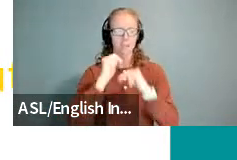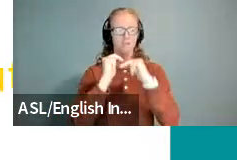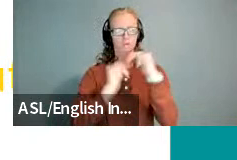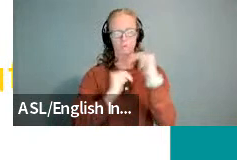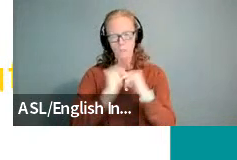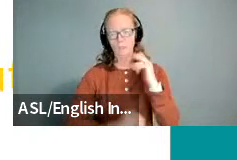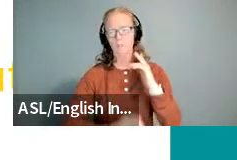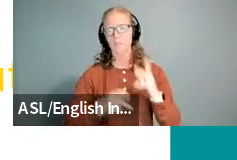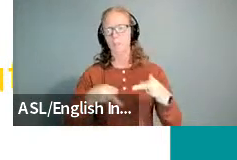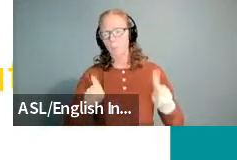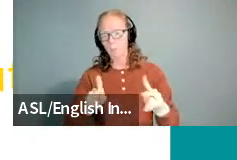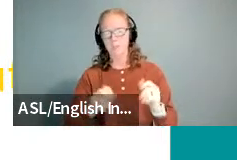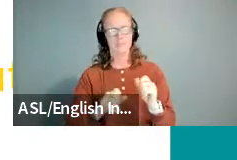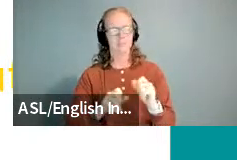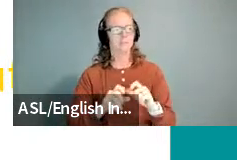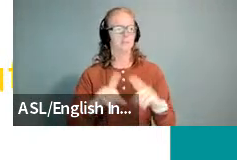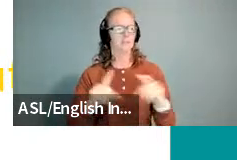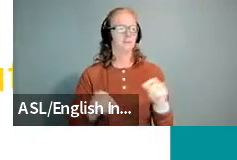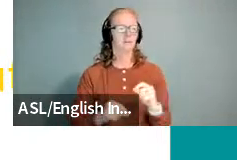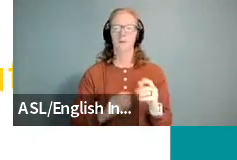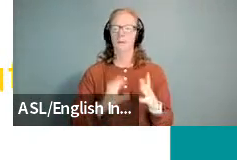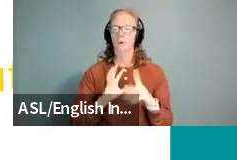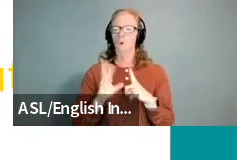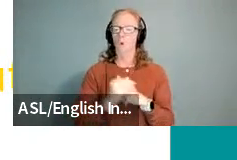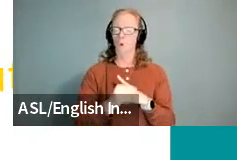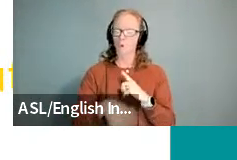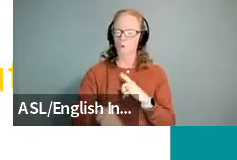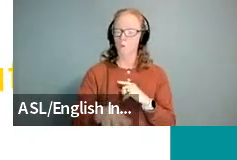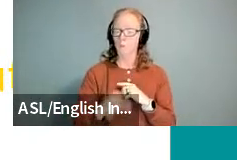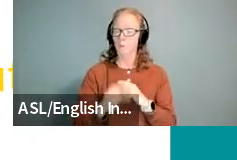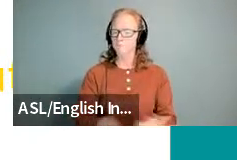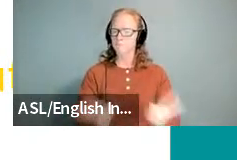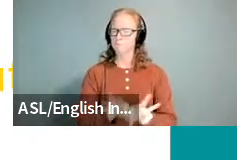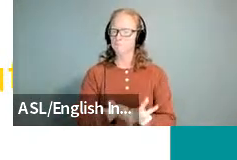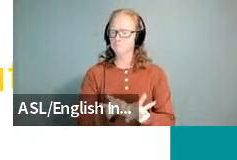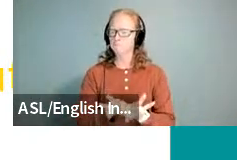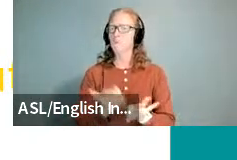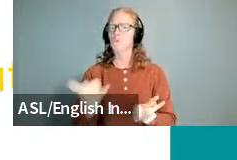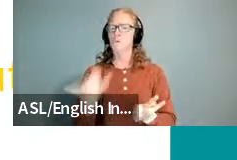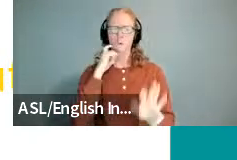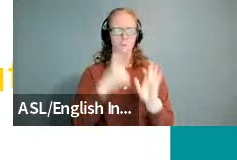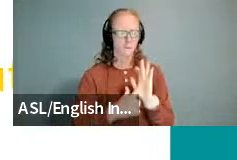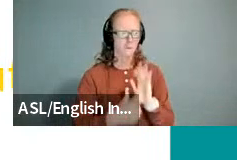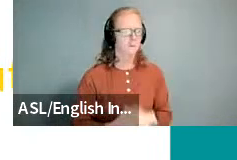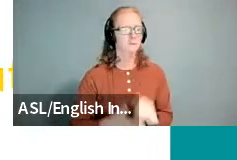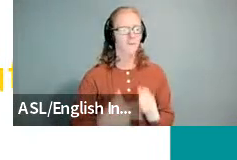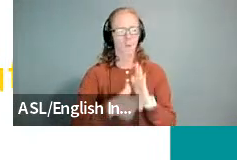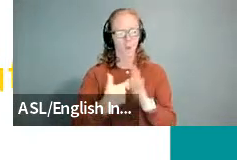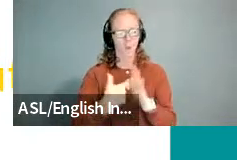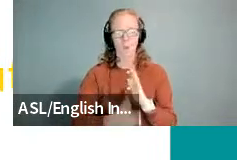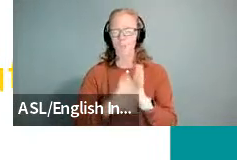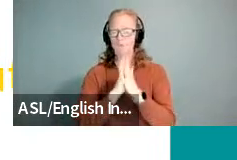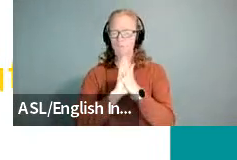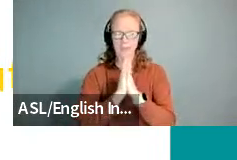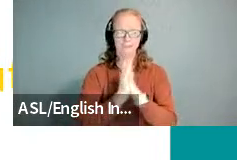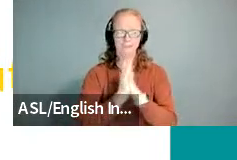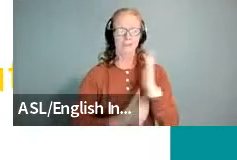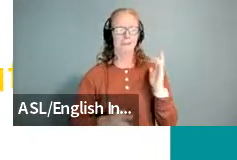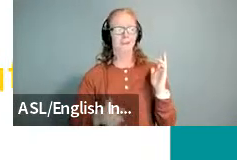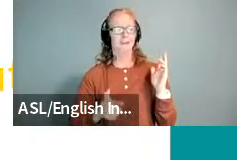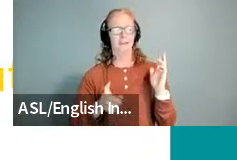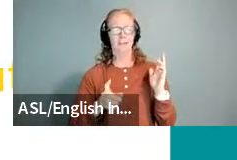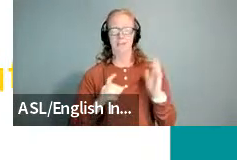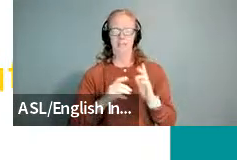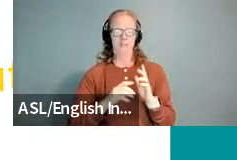significant findings, comparative traffic studies, environmental impacts, costs, project impacts, public transit, and mixed